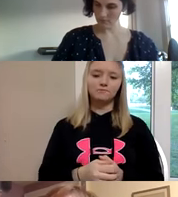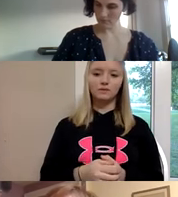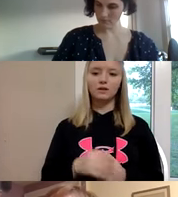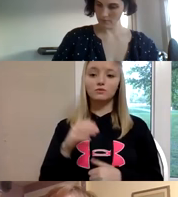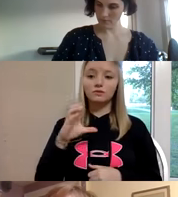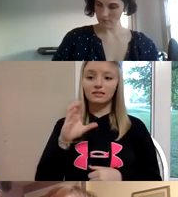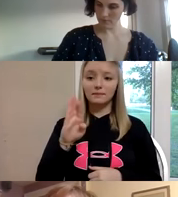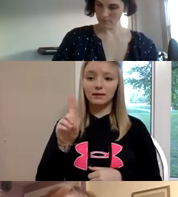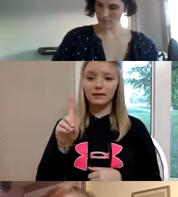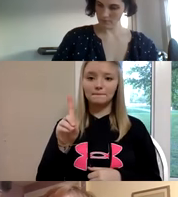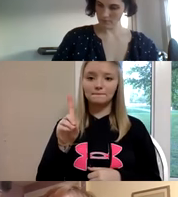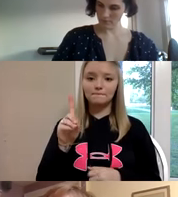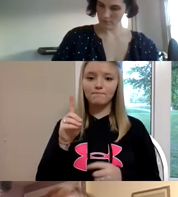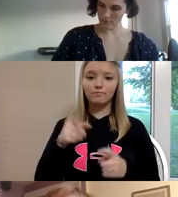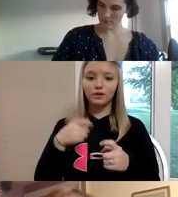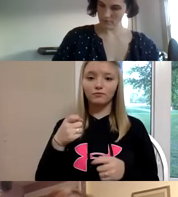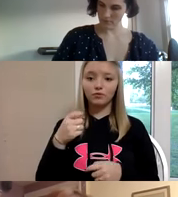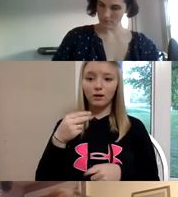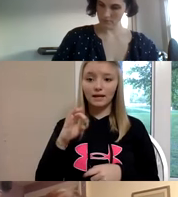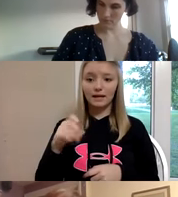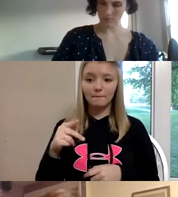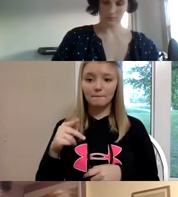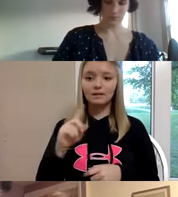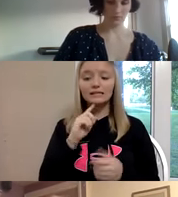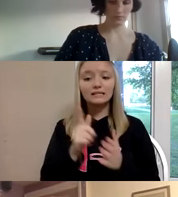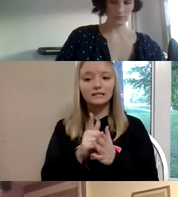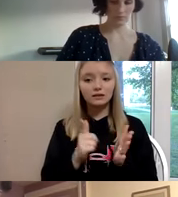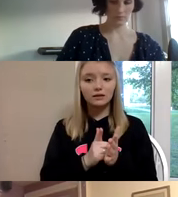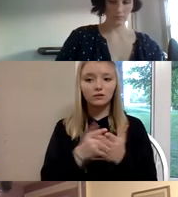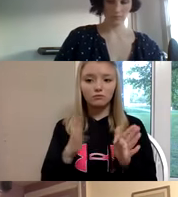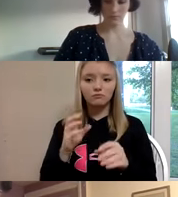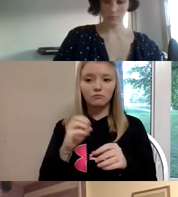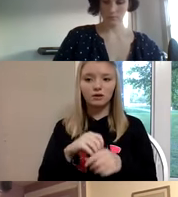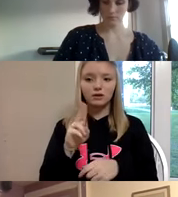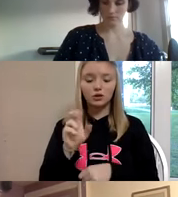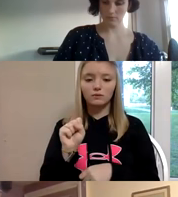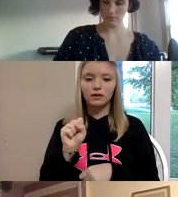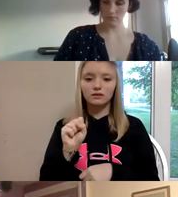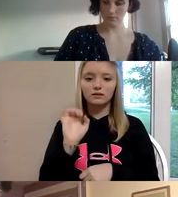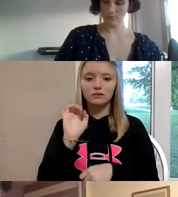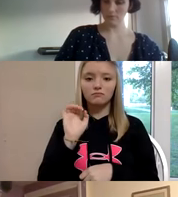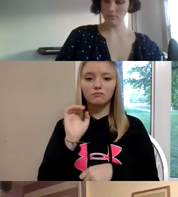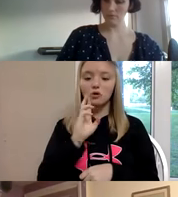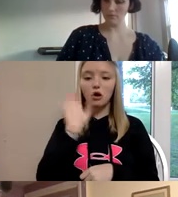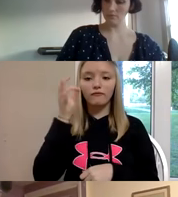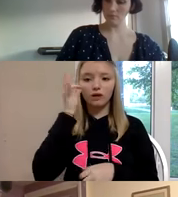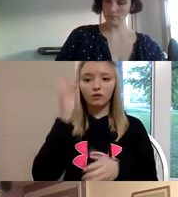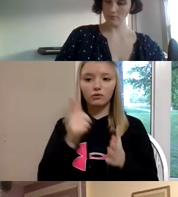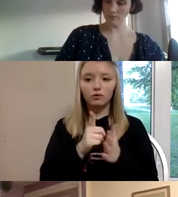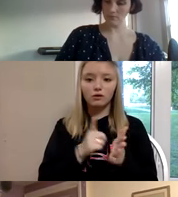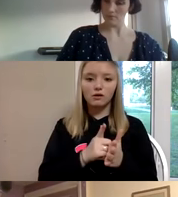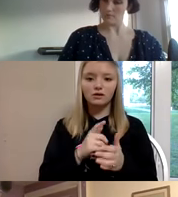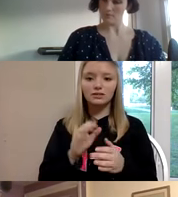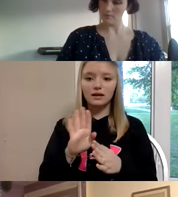it is derived from hemp, is legal in the United States. There are federal laws that protect its